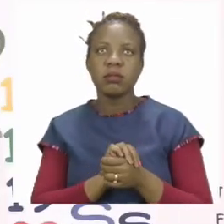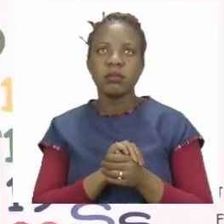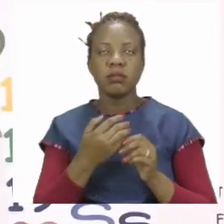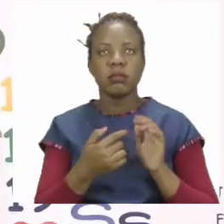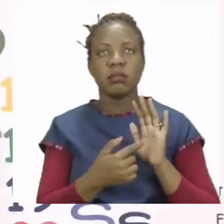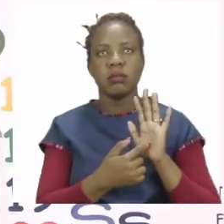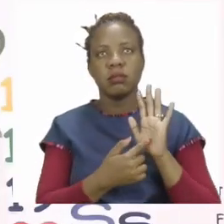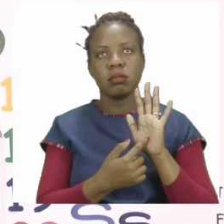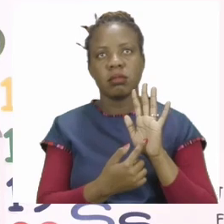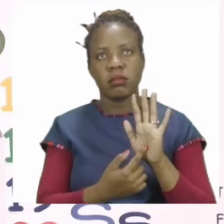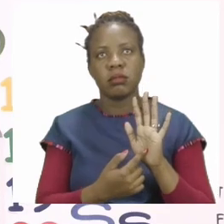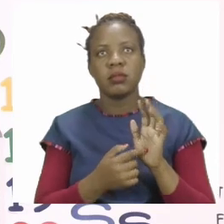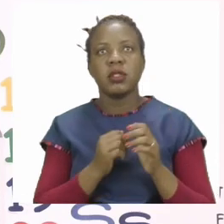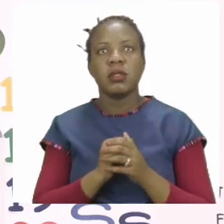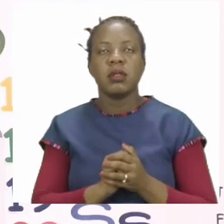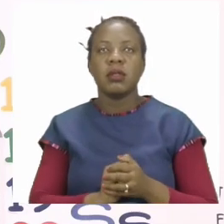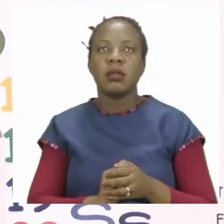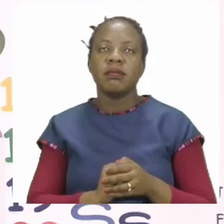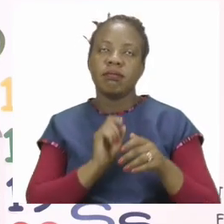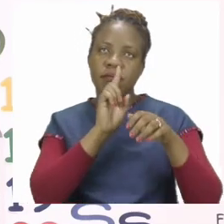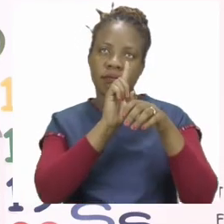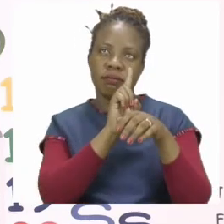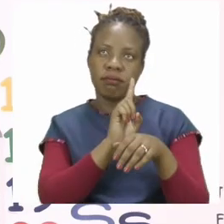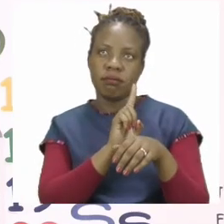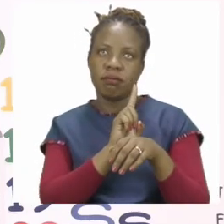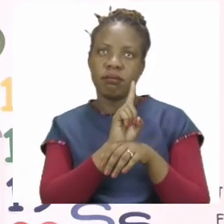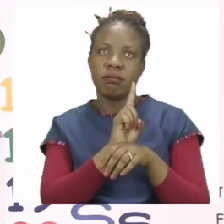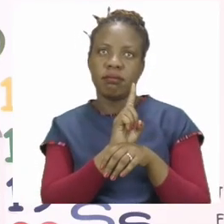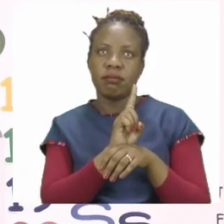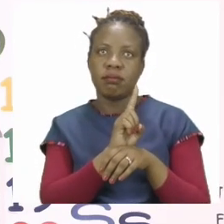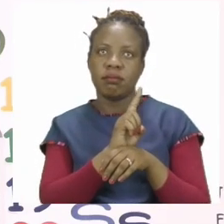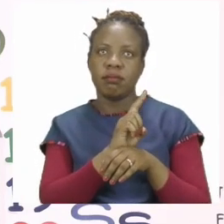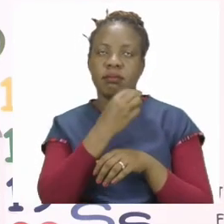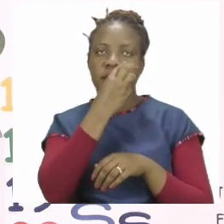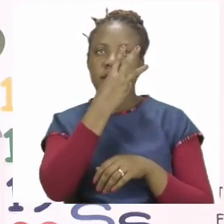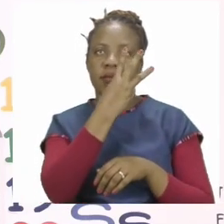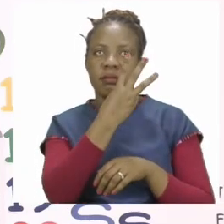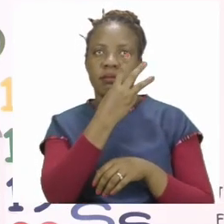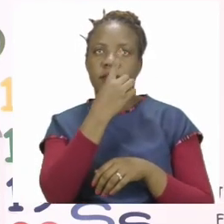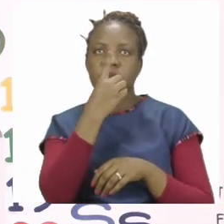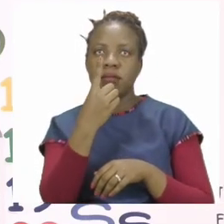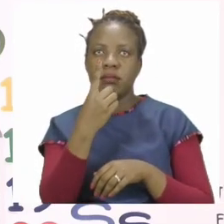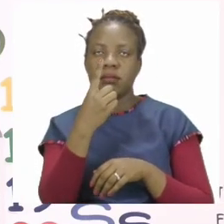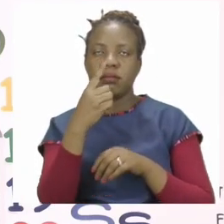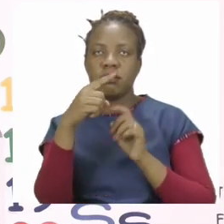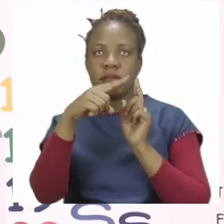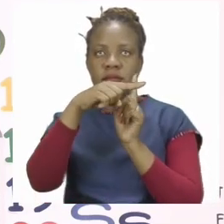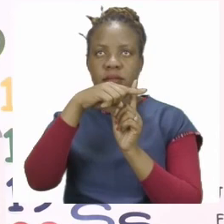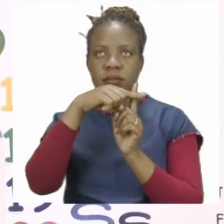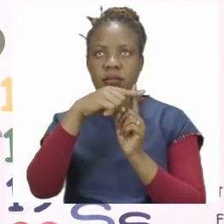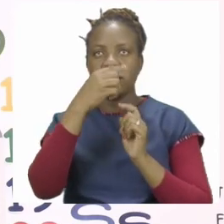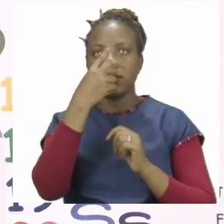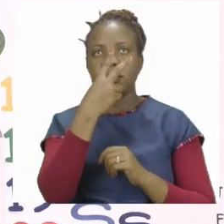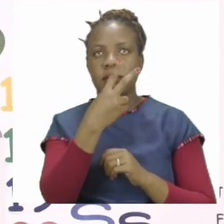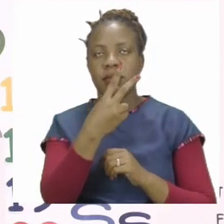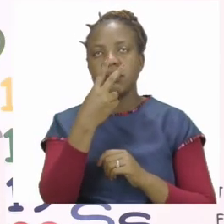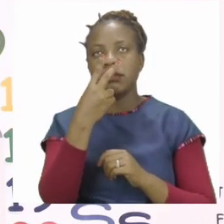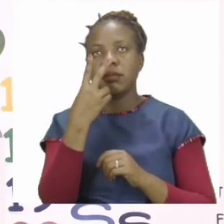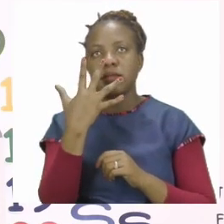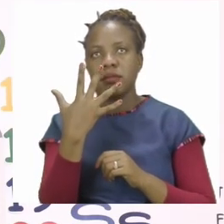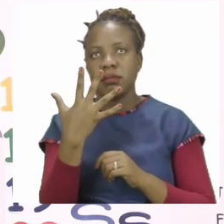do with you. The first sum is 31 plus